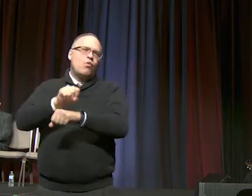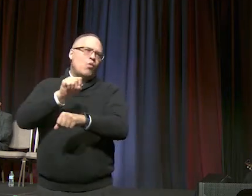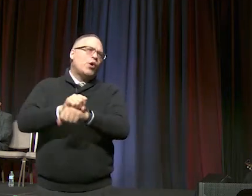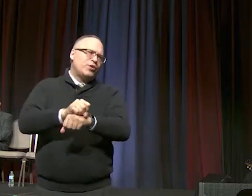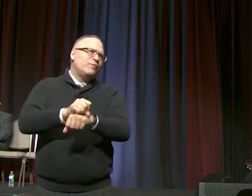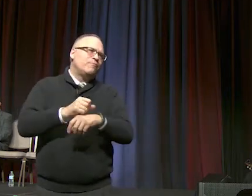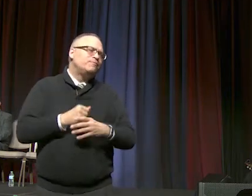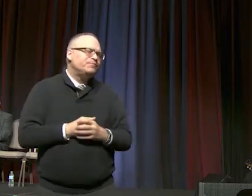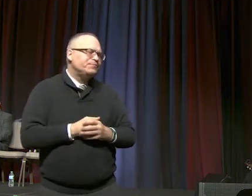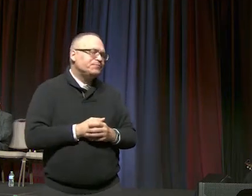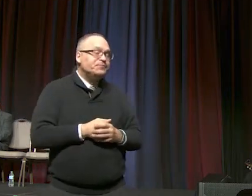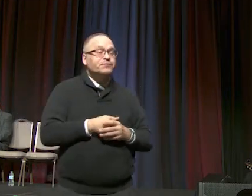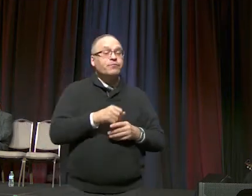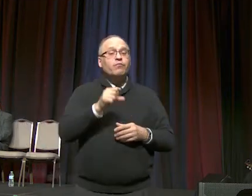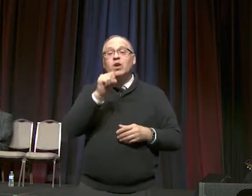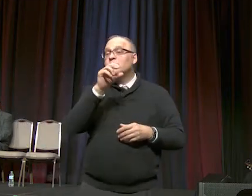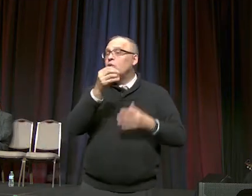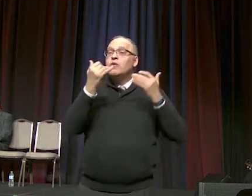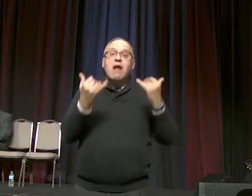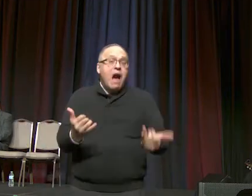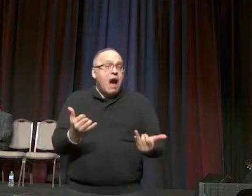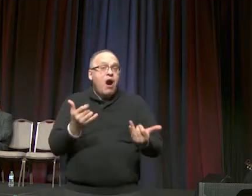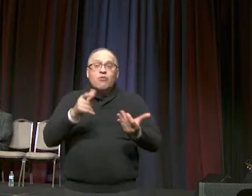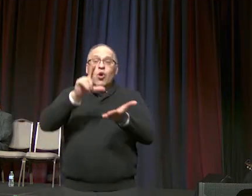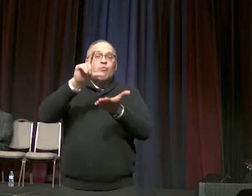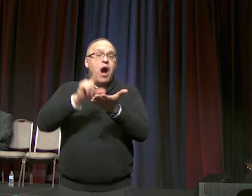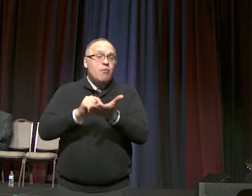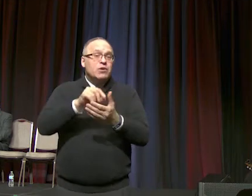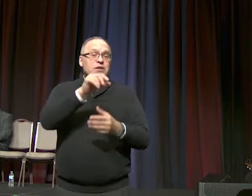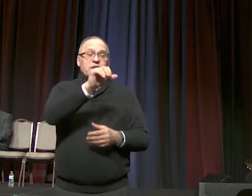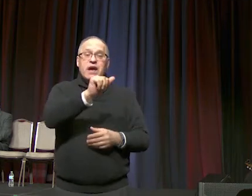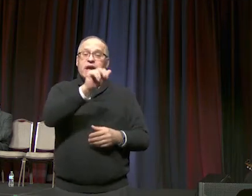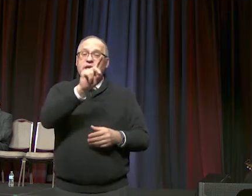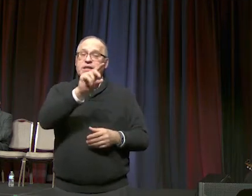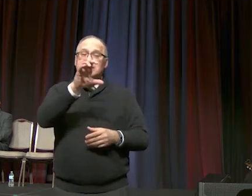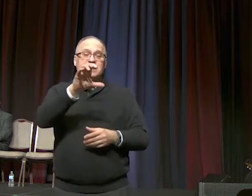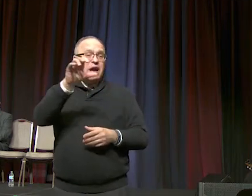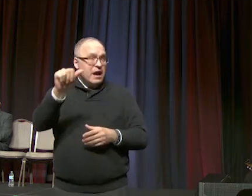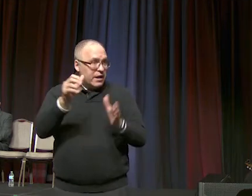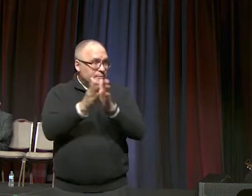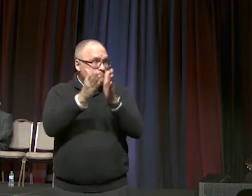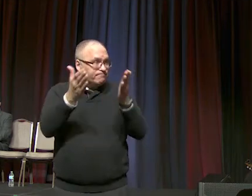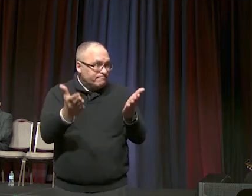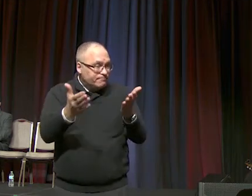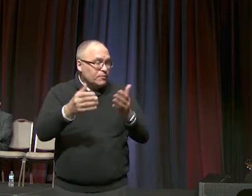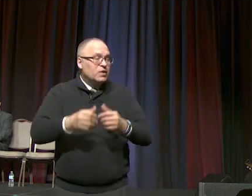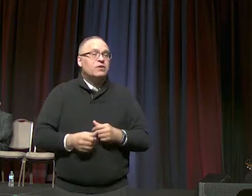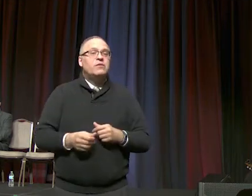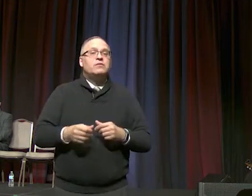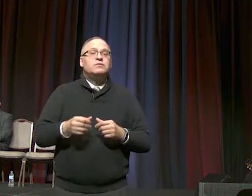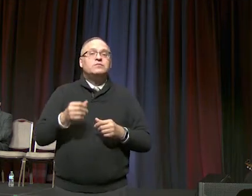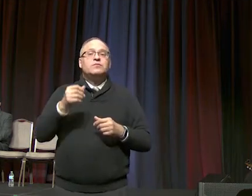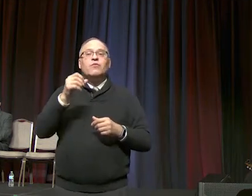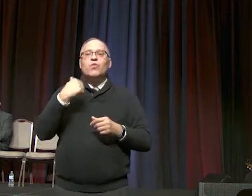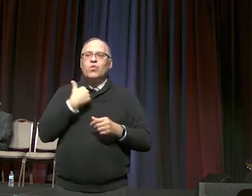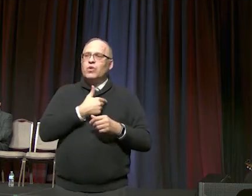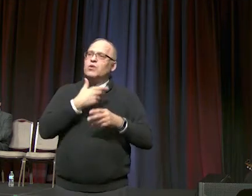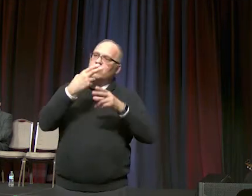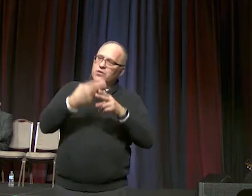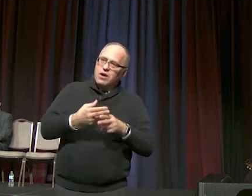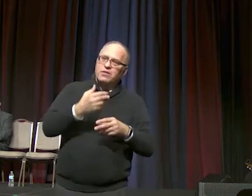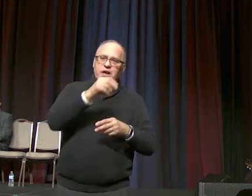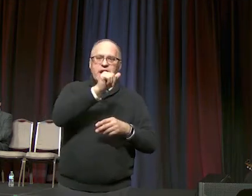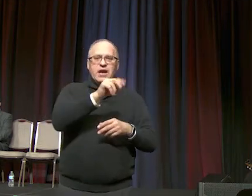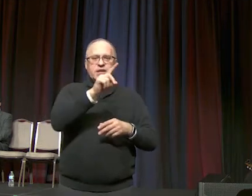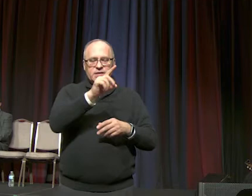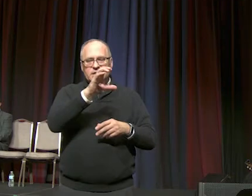So now that the petitions are published and in the ADCA, we'll be calling together the Advanced Legislative Review